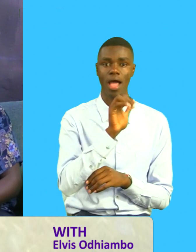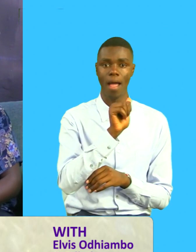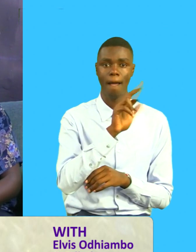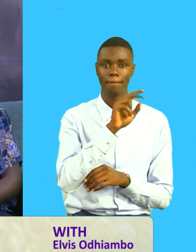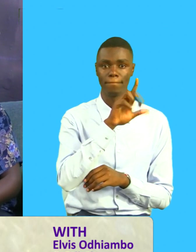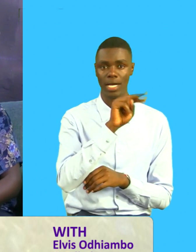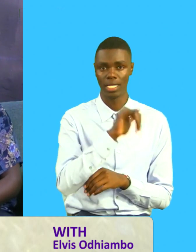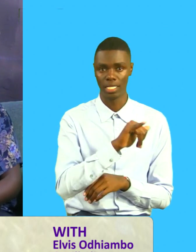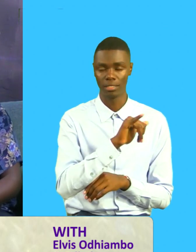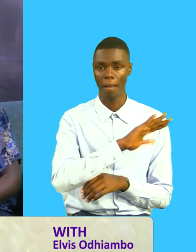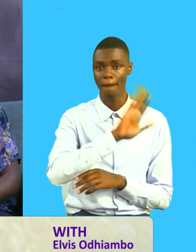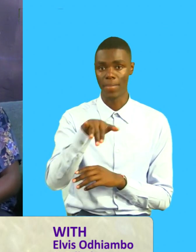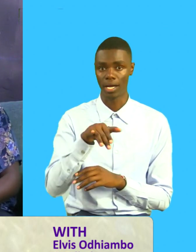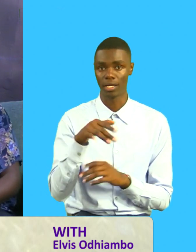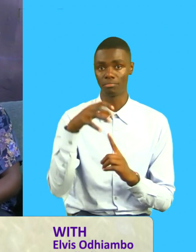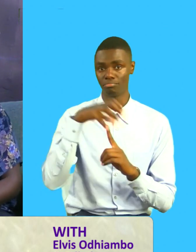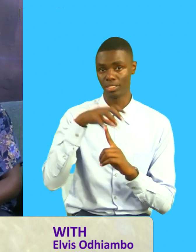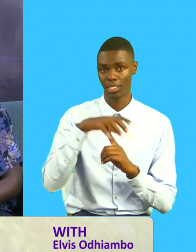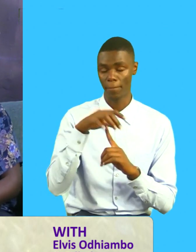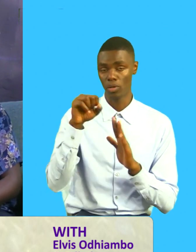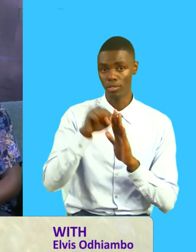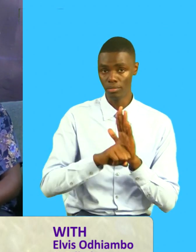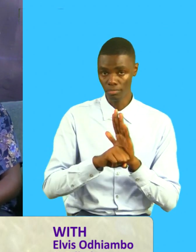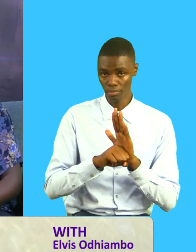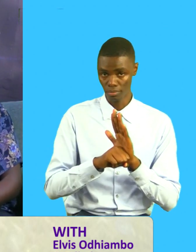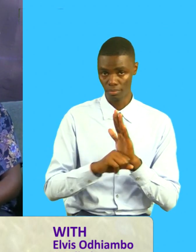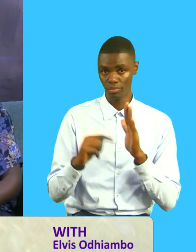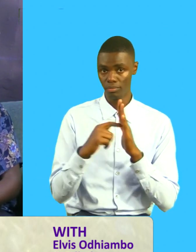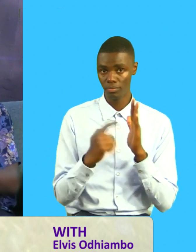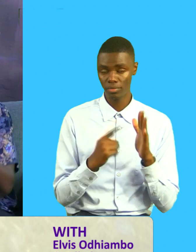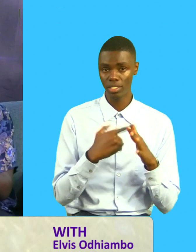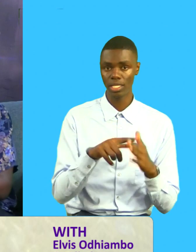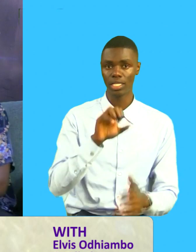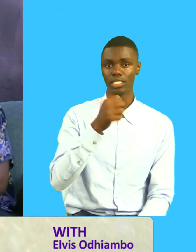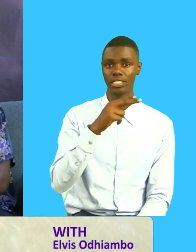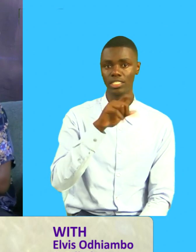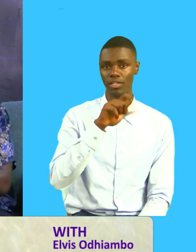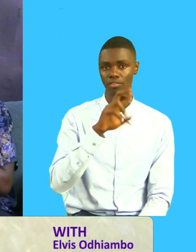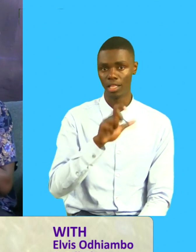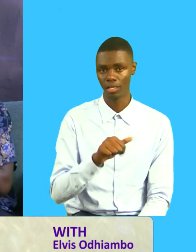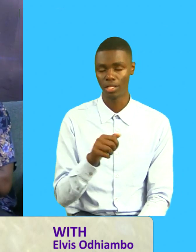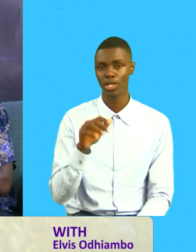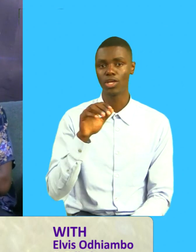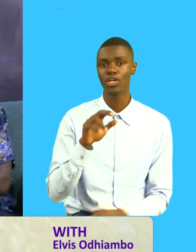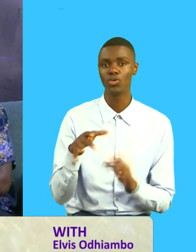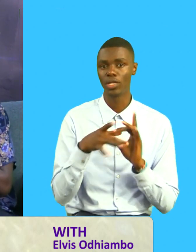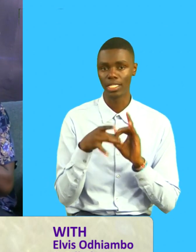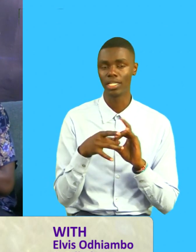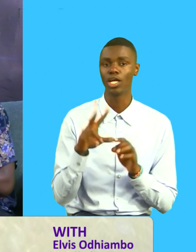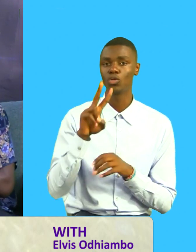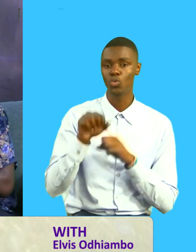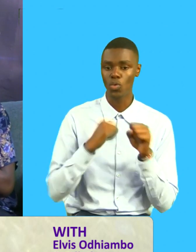season that they had at the championship level. We also have Sheffield United, after 2 years missing out at the Premier League. They are